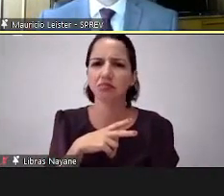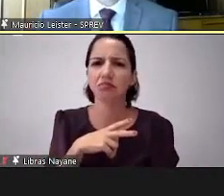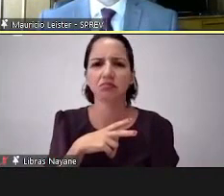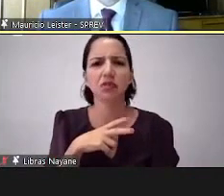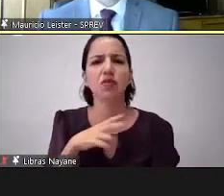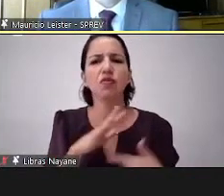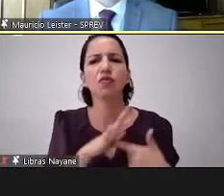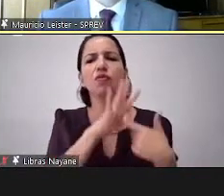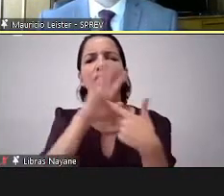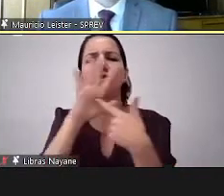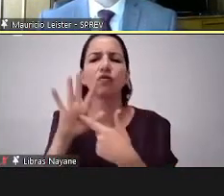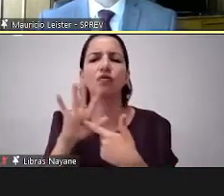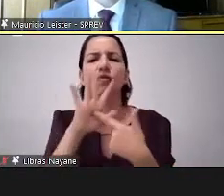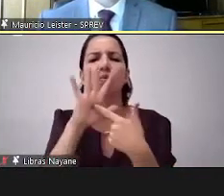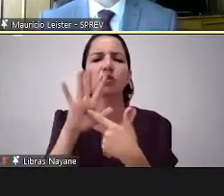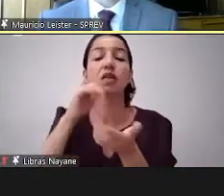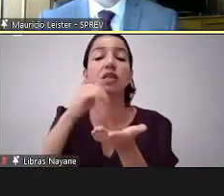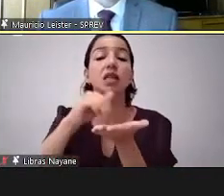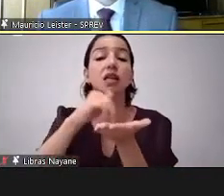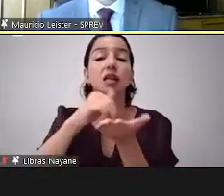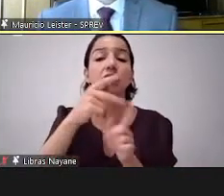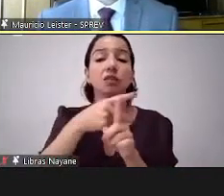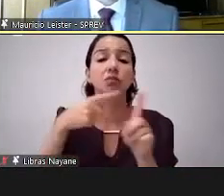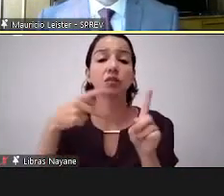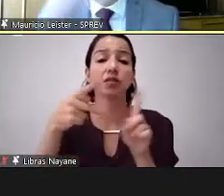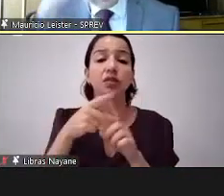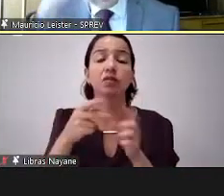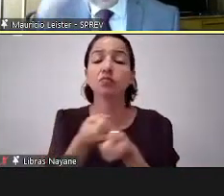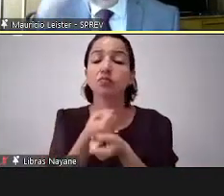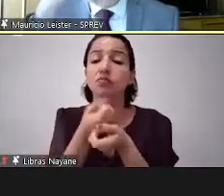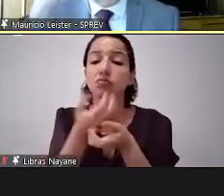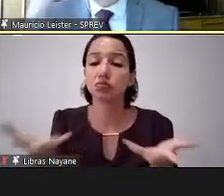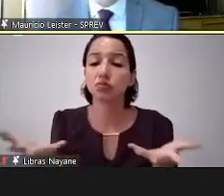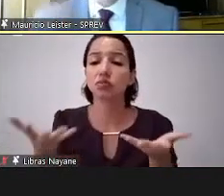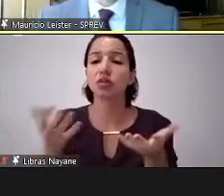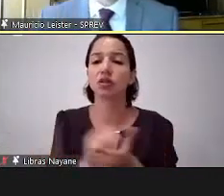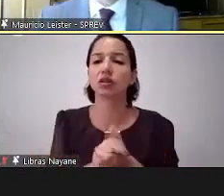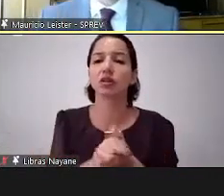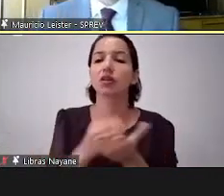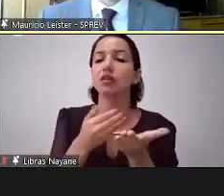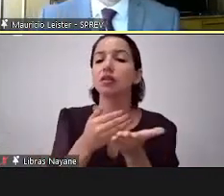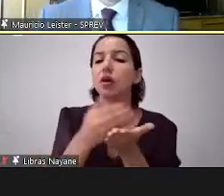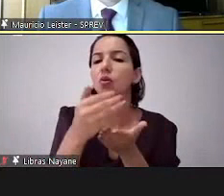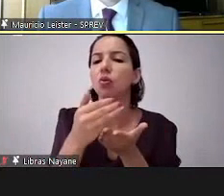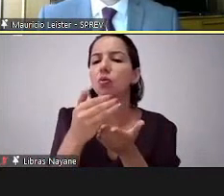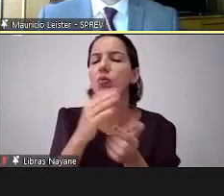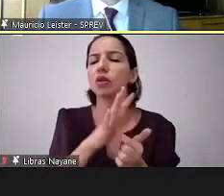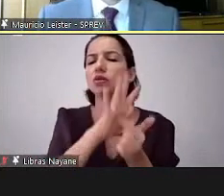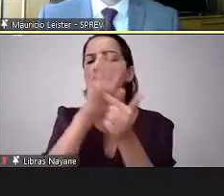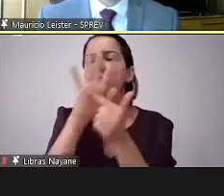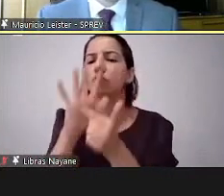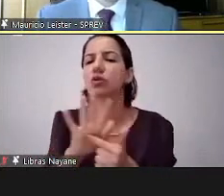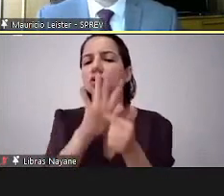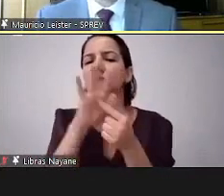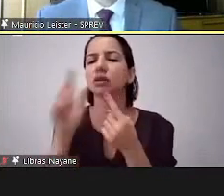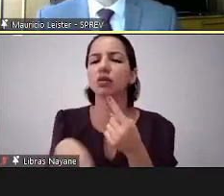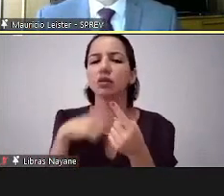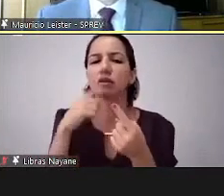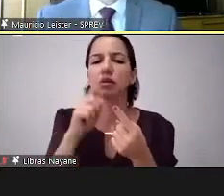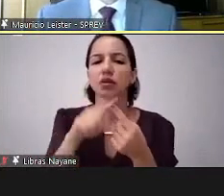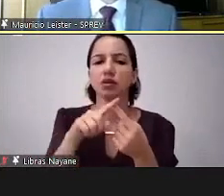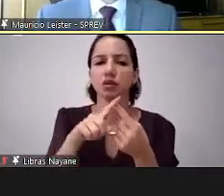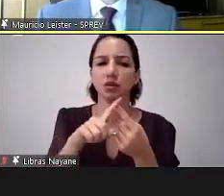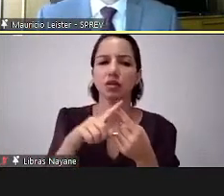plan of the CNPC from 2020 to 2022.